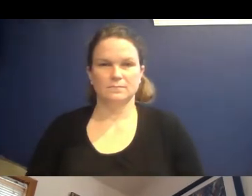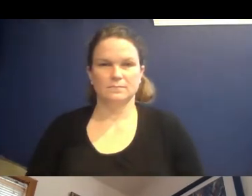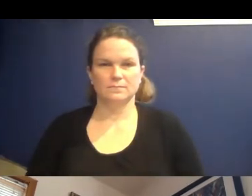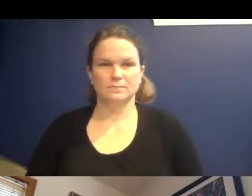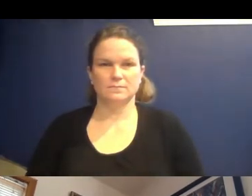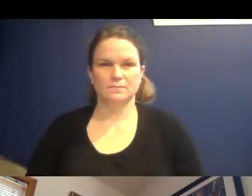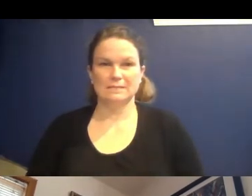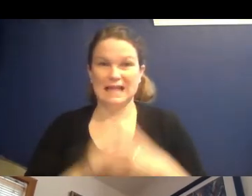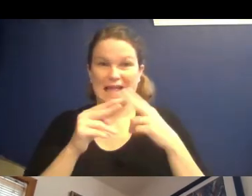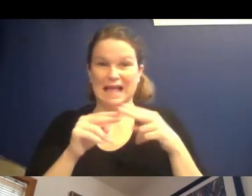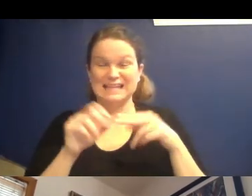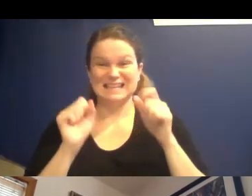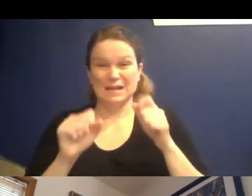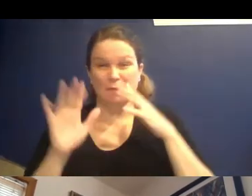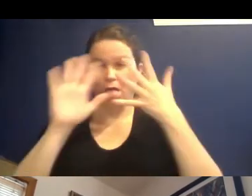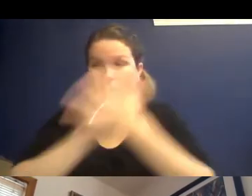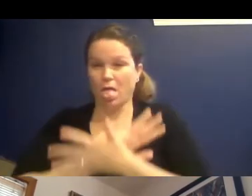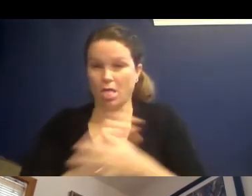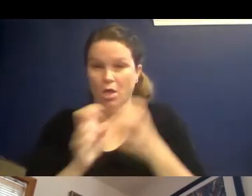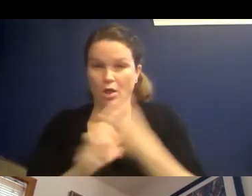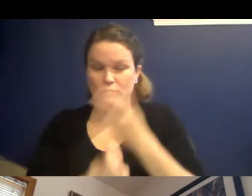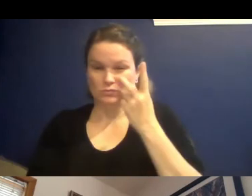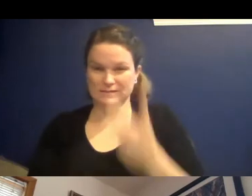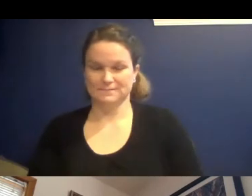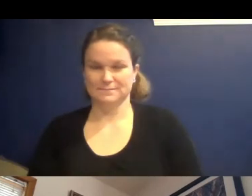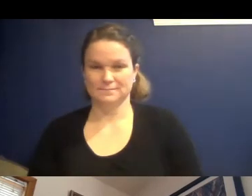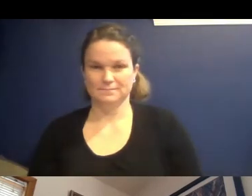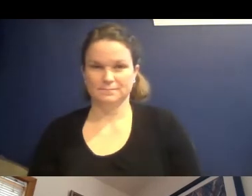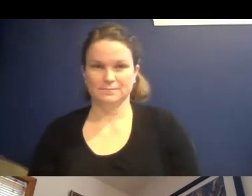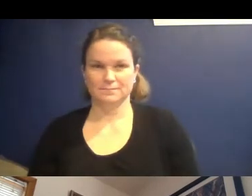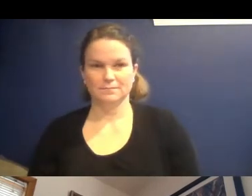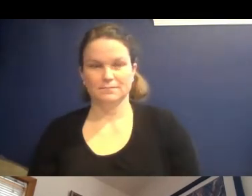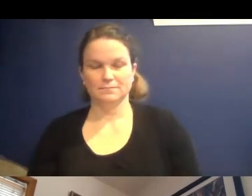These eggs can be hard to spot under the leaves and the flower buds.